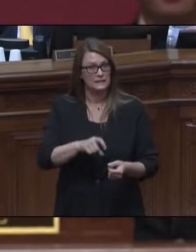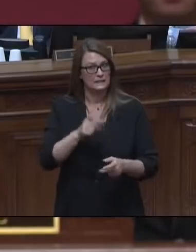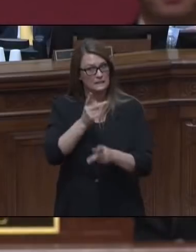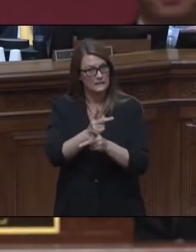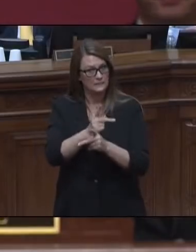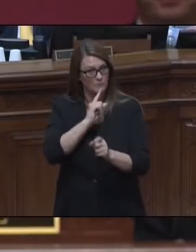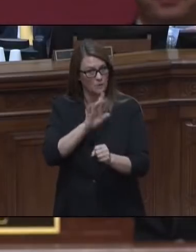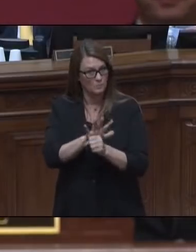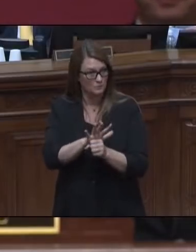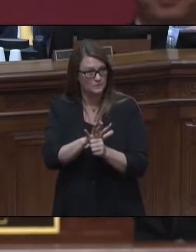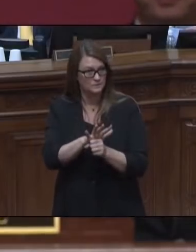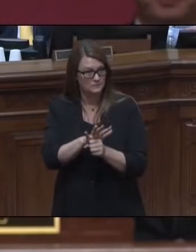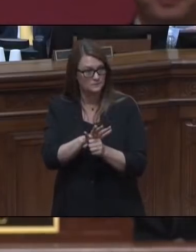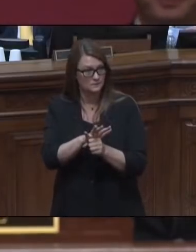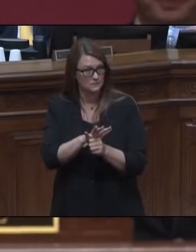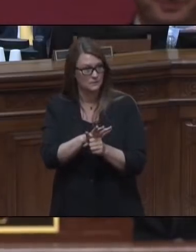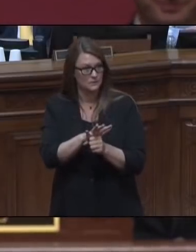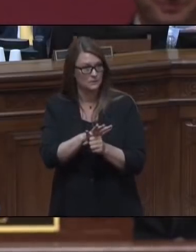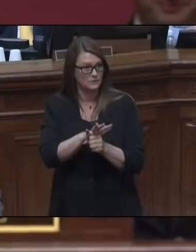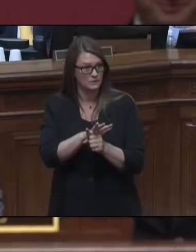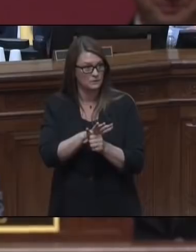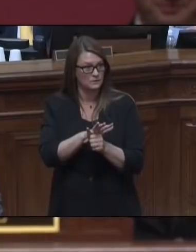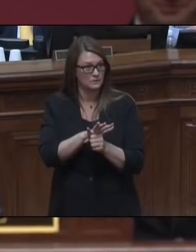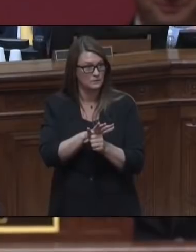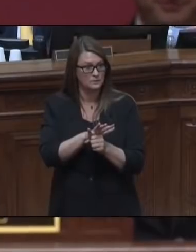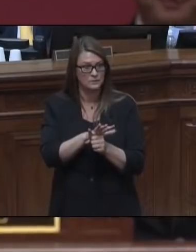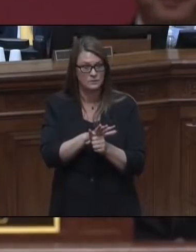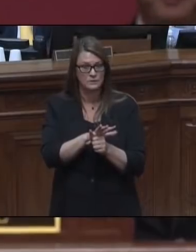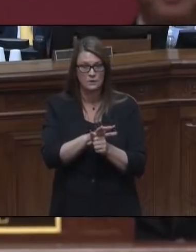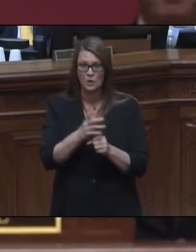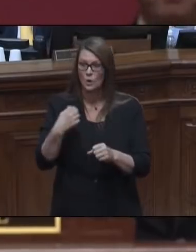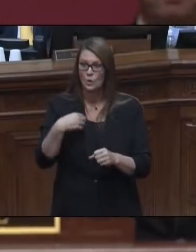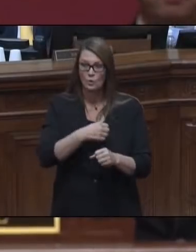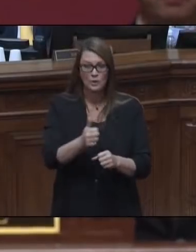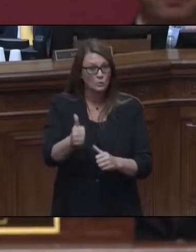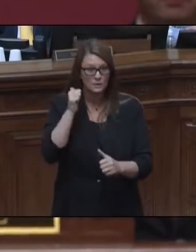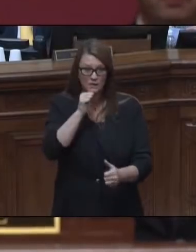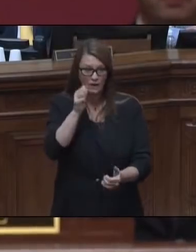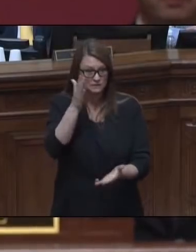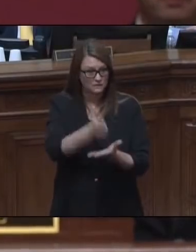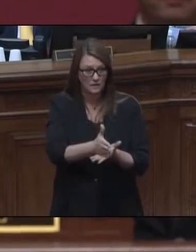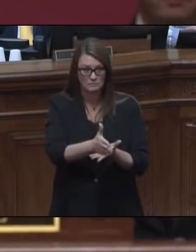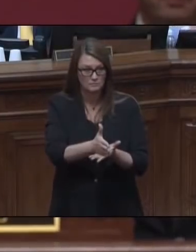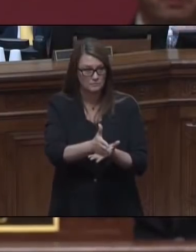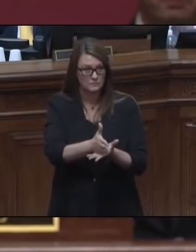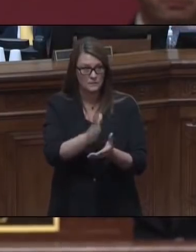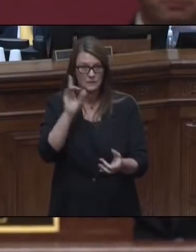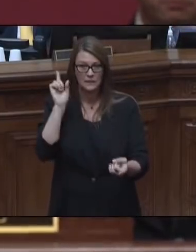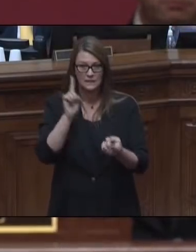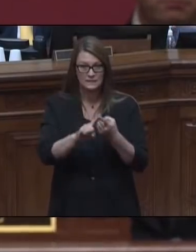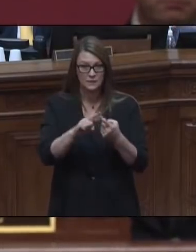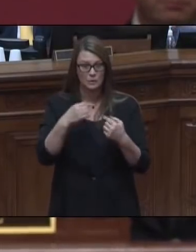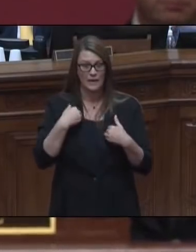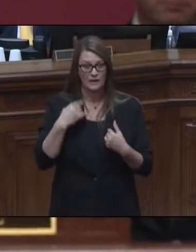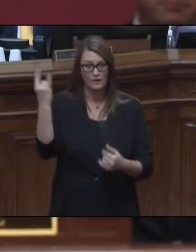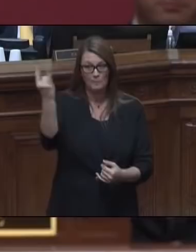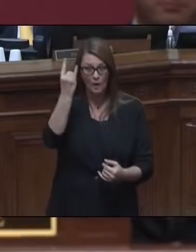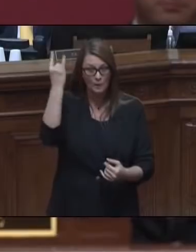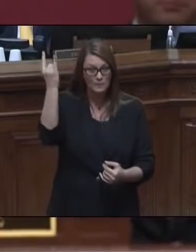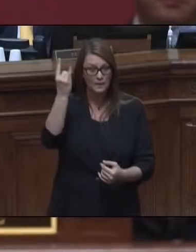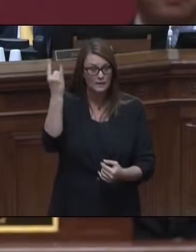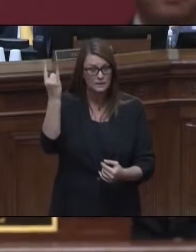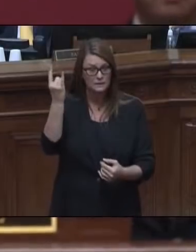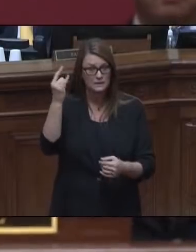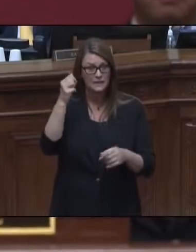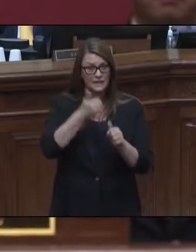promise. We said we weren't going to stop until we had broadband in every single